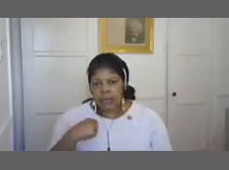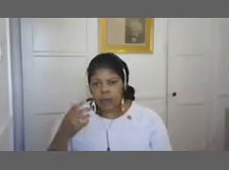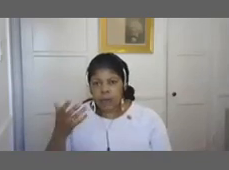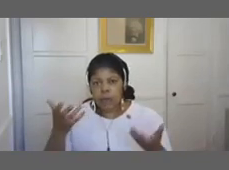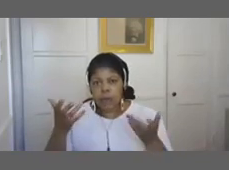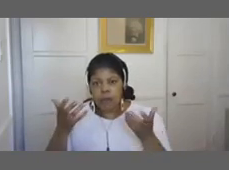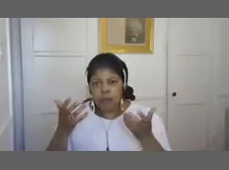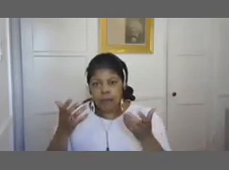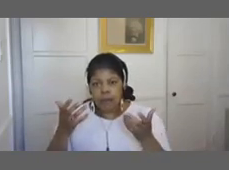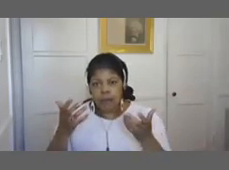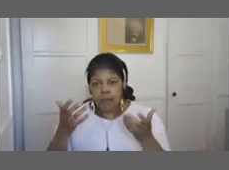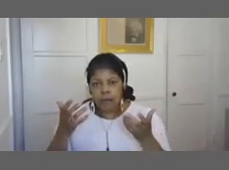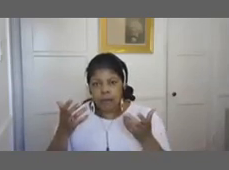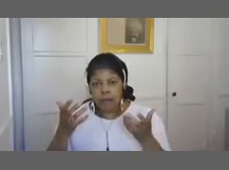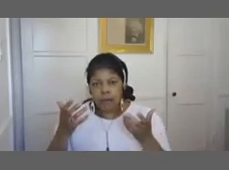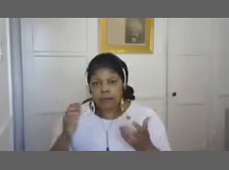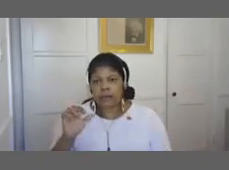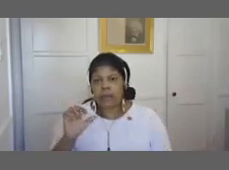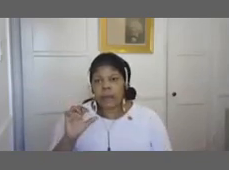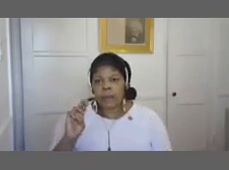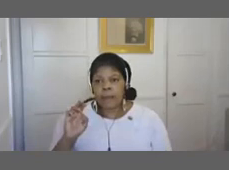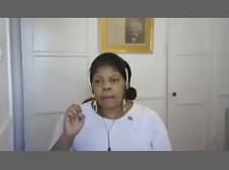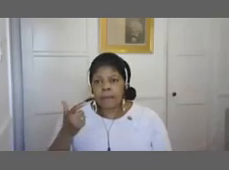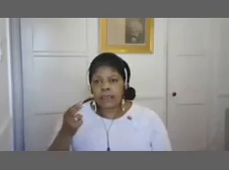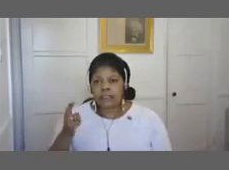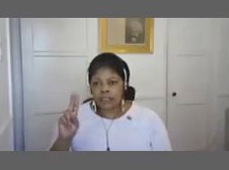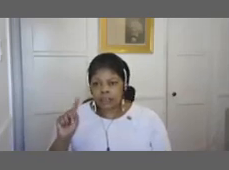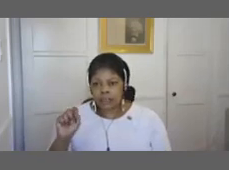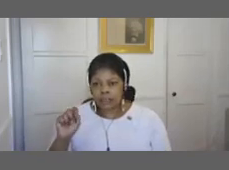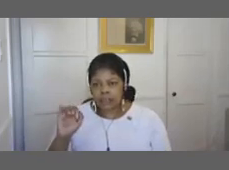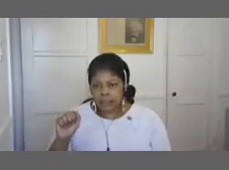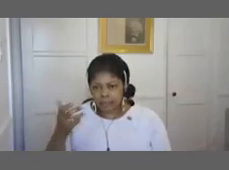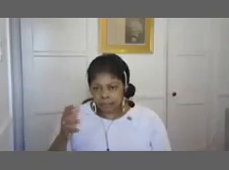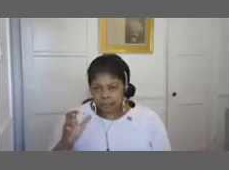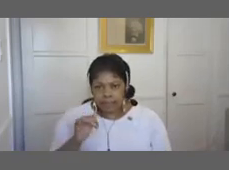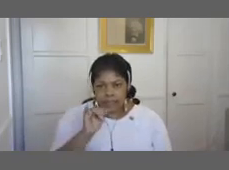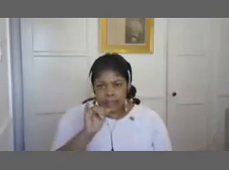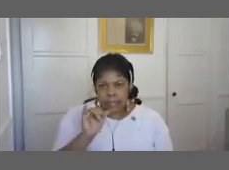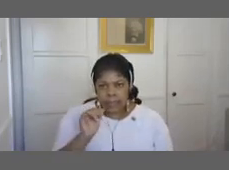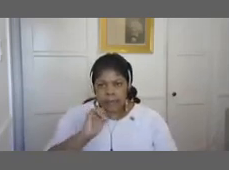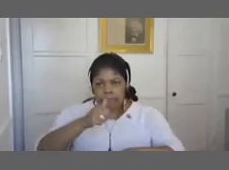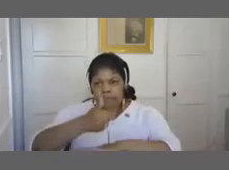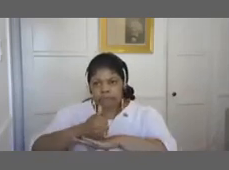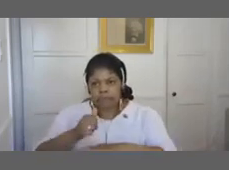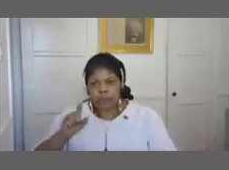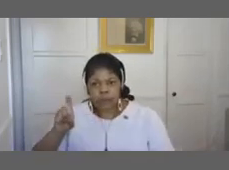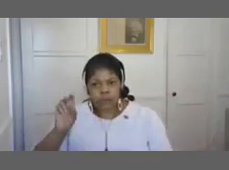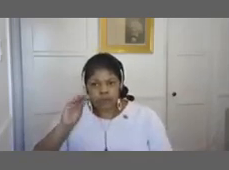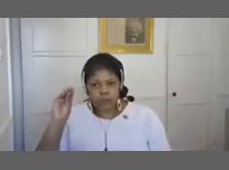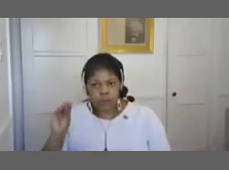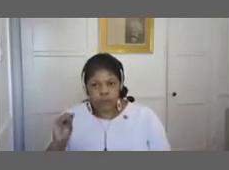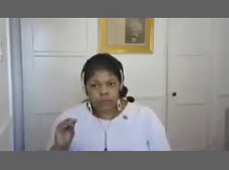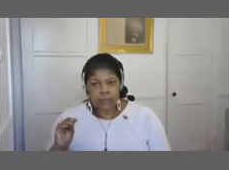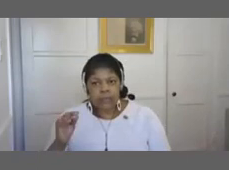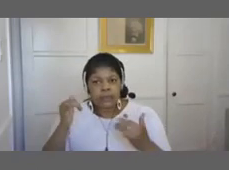that's for magenta, and yellow is 100%, and zero white. So here's our new color, which is sort